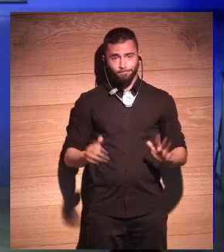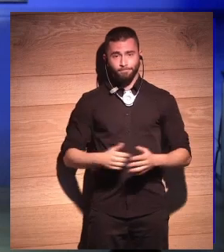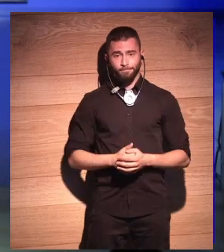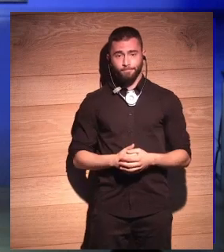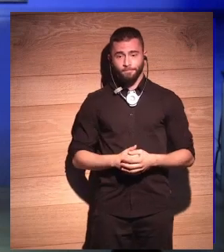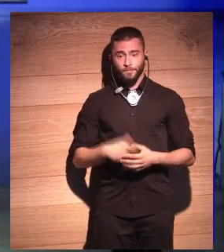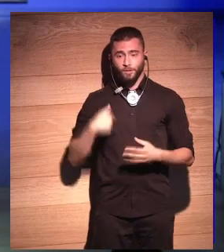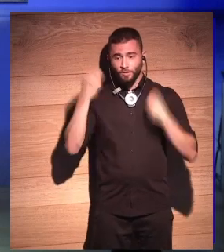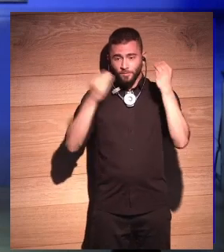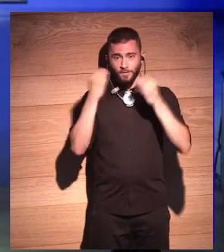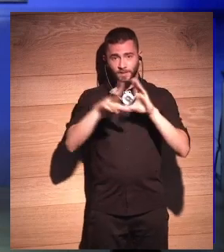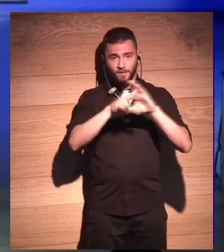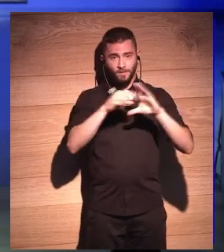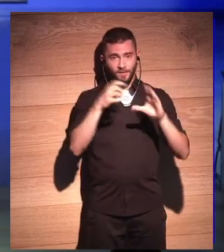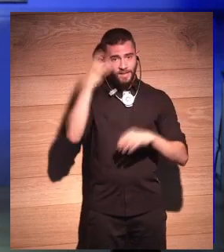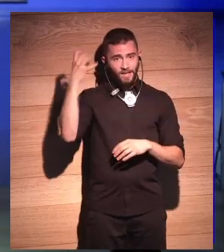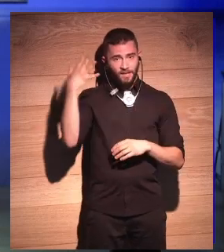okay.